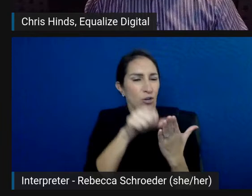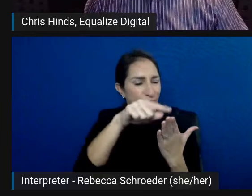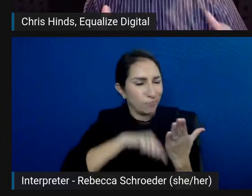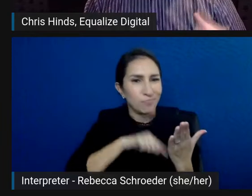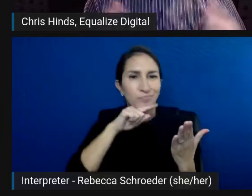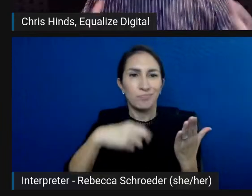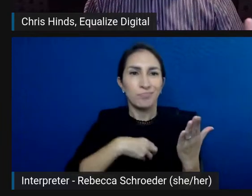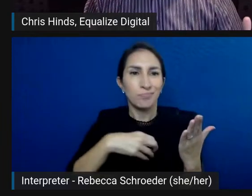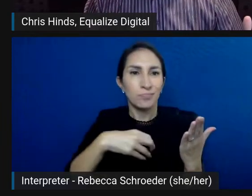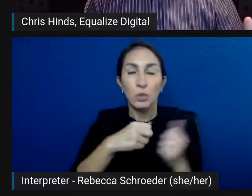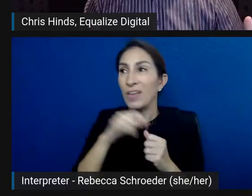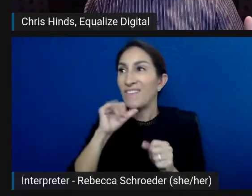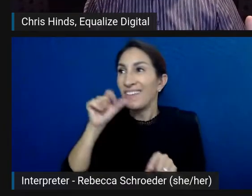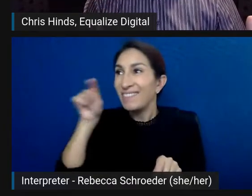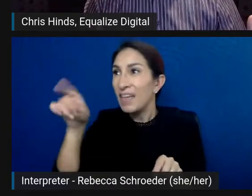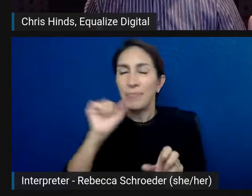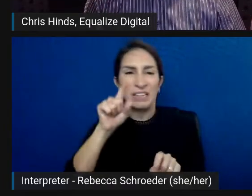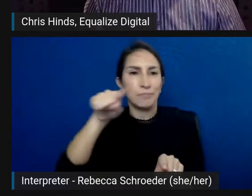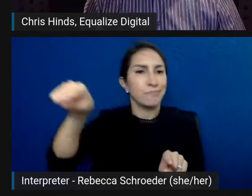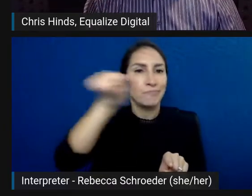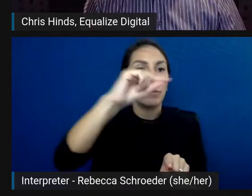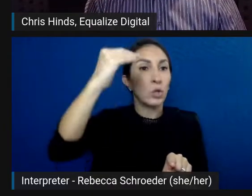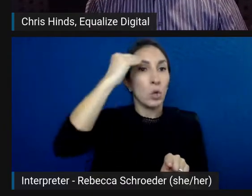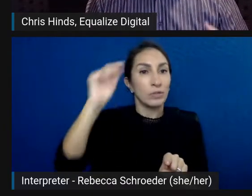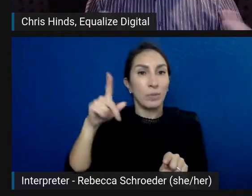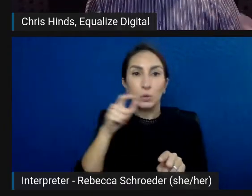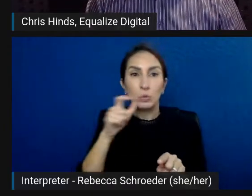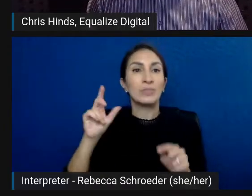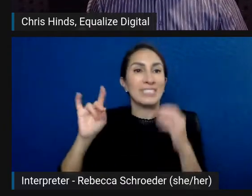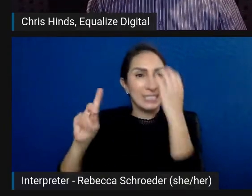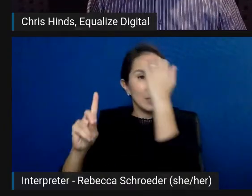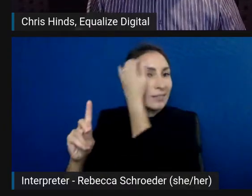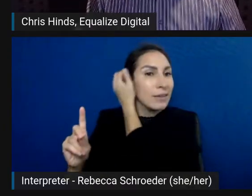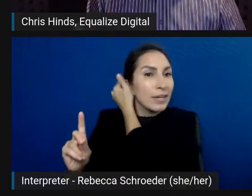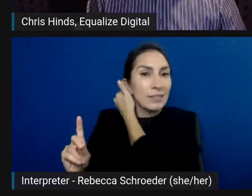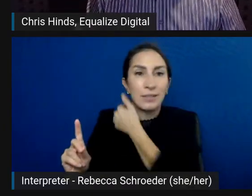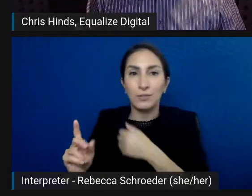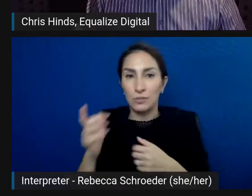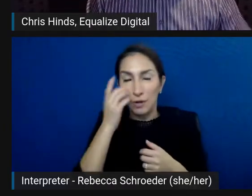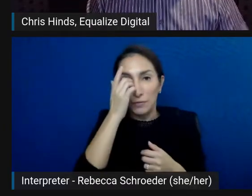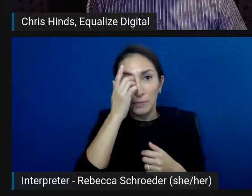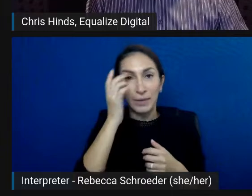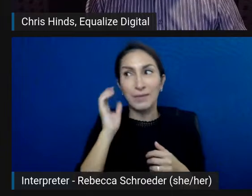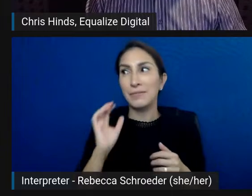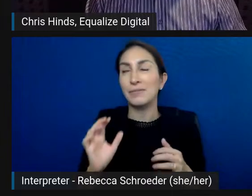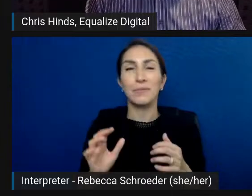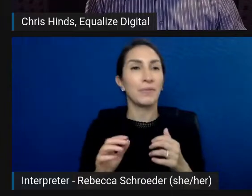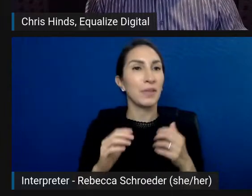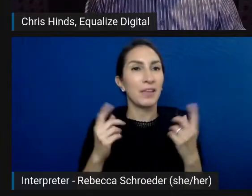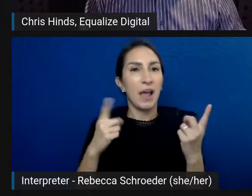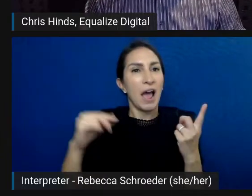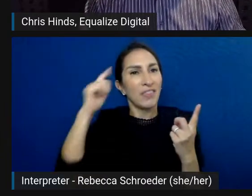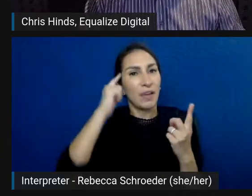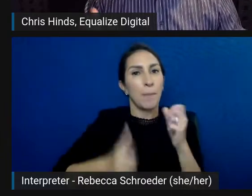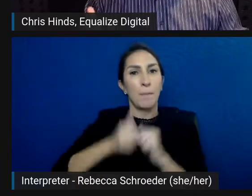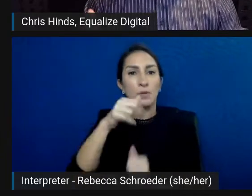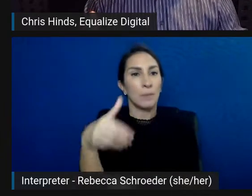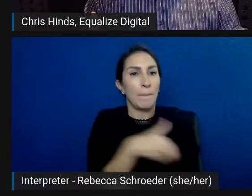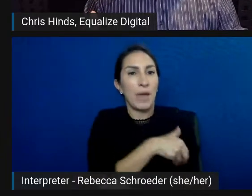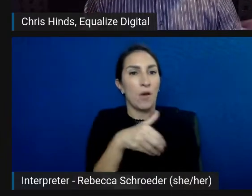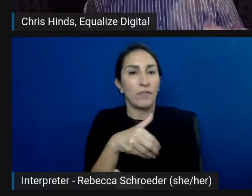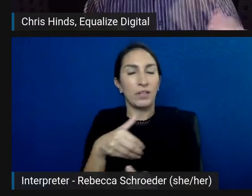didn't get a letter, someone in their circle did. And we do hear like some moaning and groaning about it. And I think the most powerful thing to